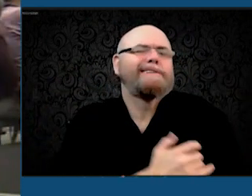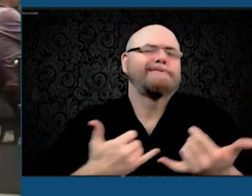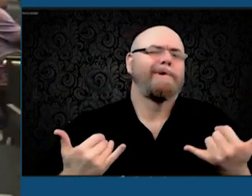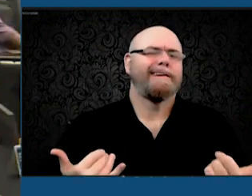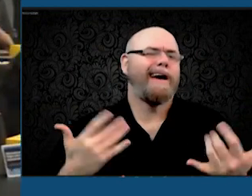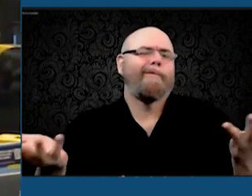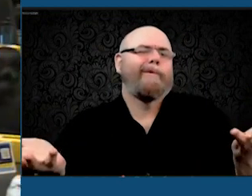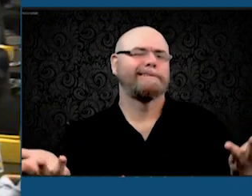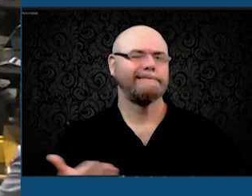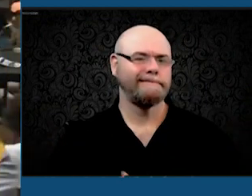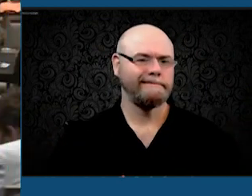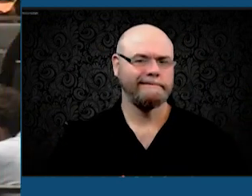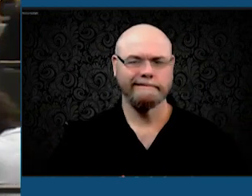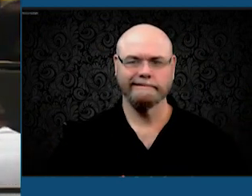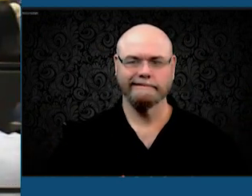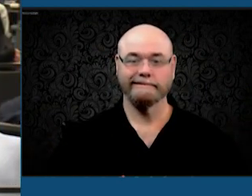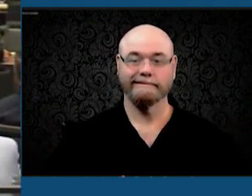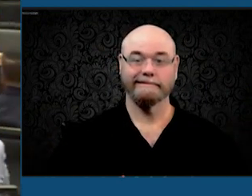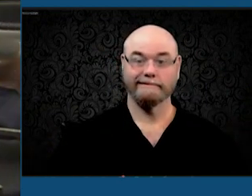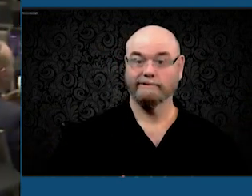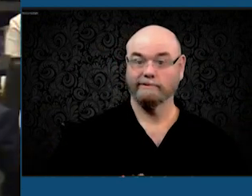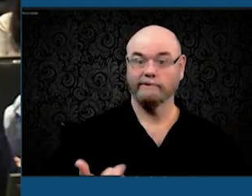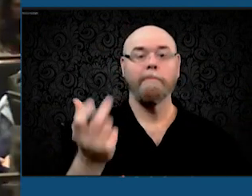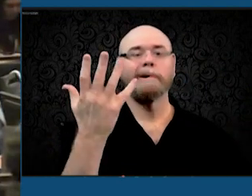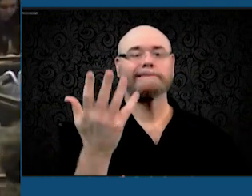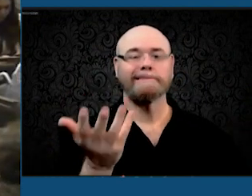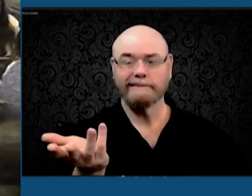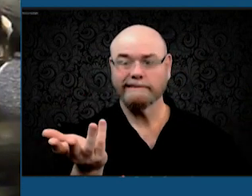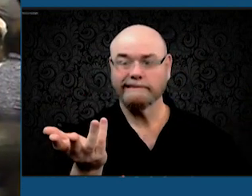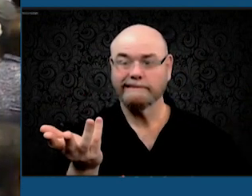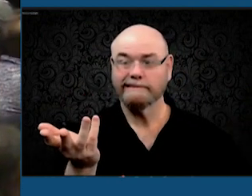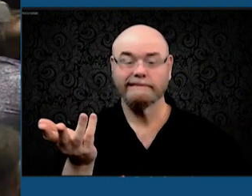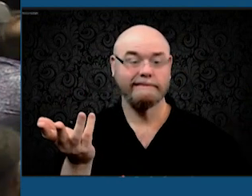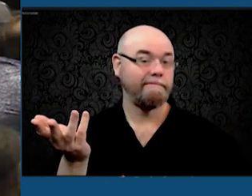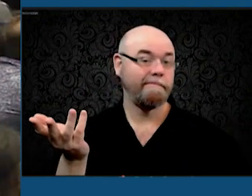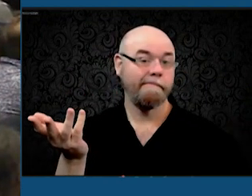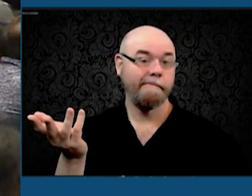yourself a number on the y-axis from -5 to +5.